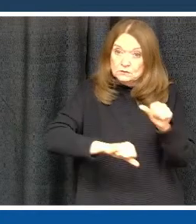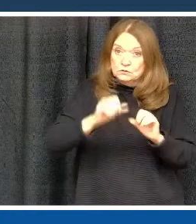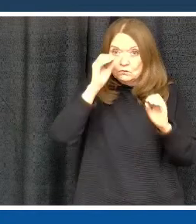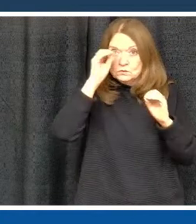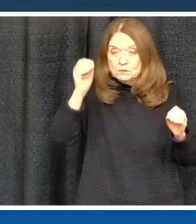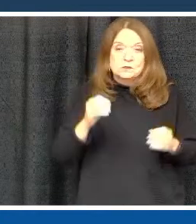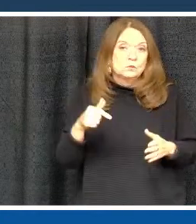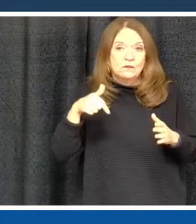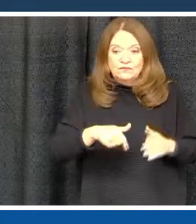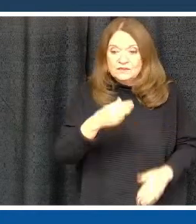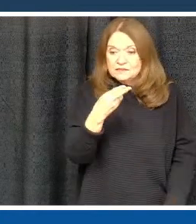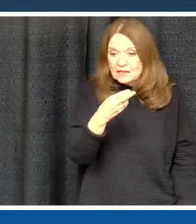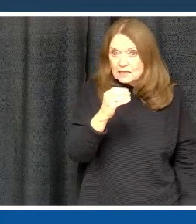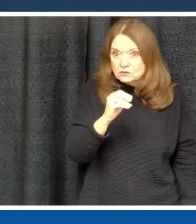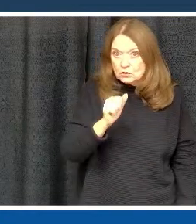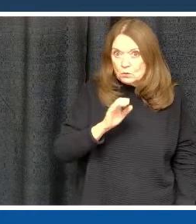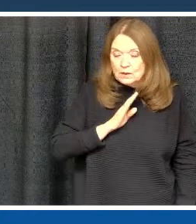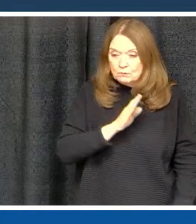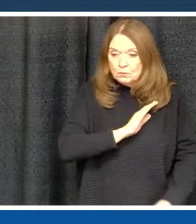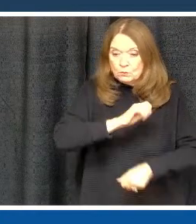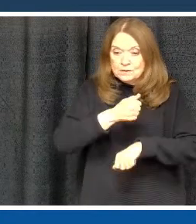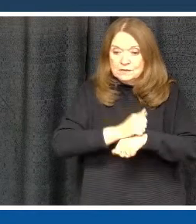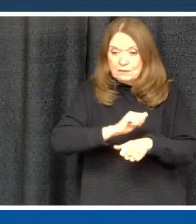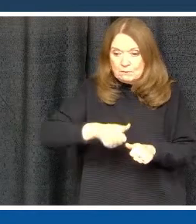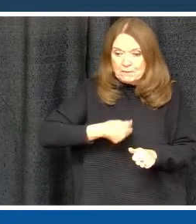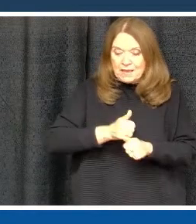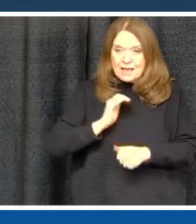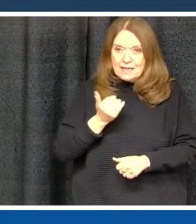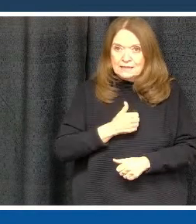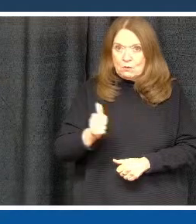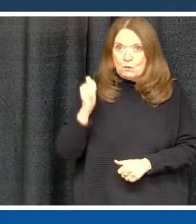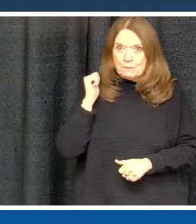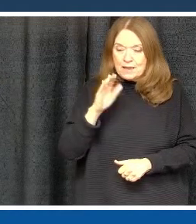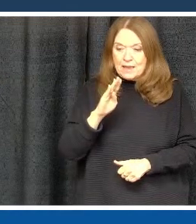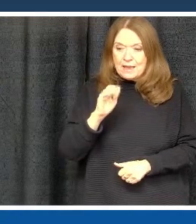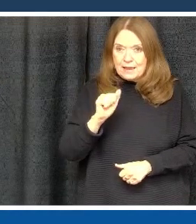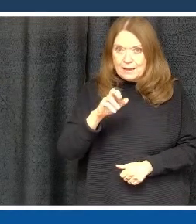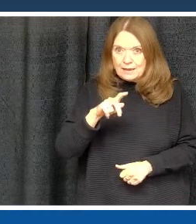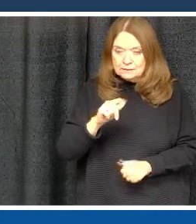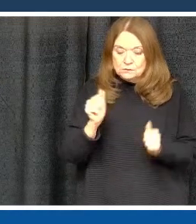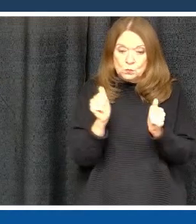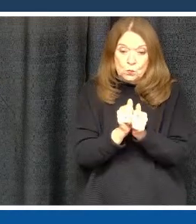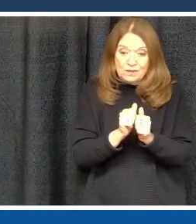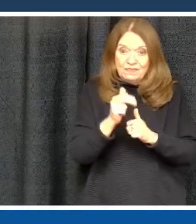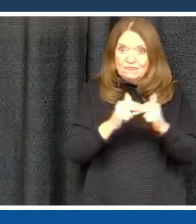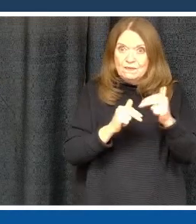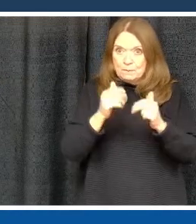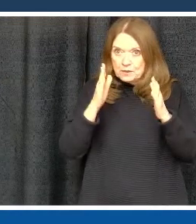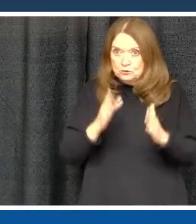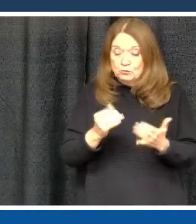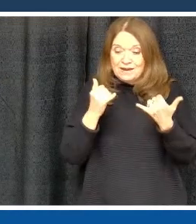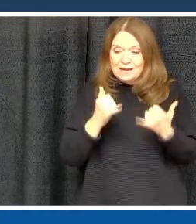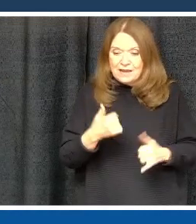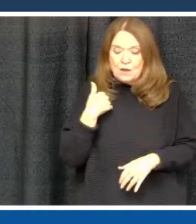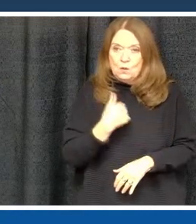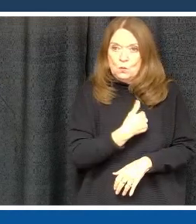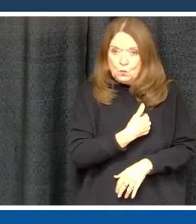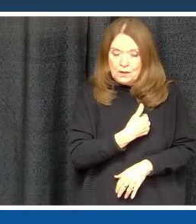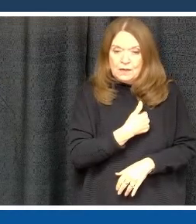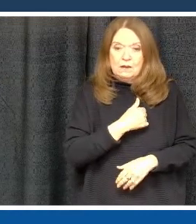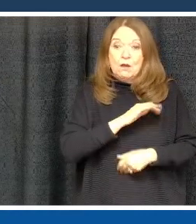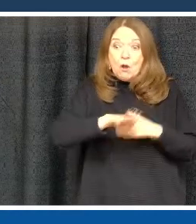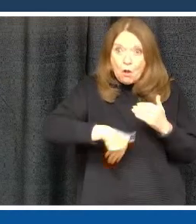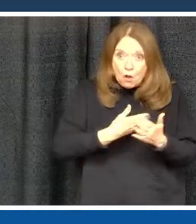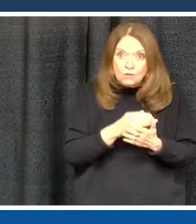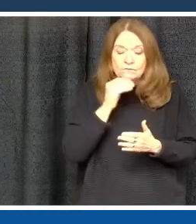Well, this HOA board was established behind all of our backs, along with the developer, and now we are all of our